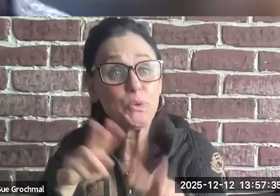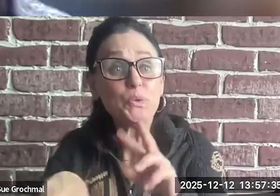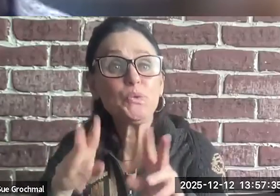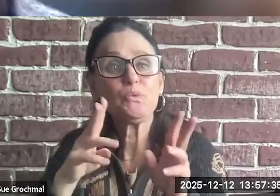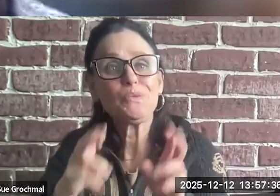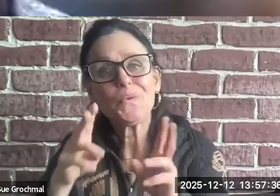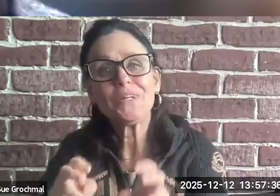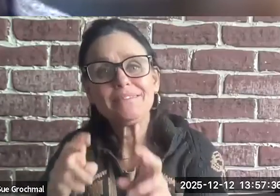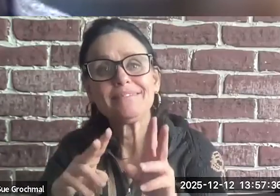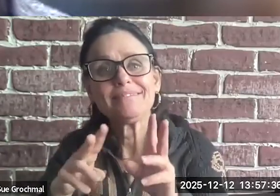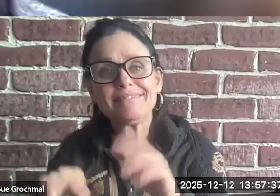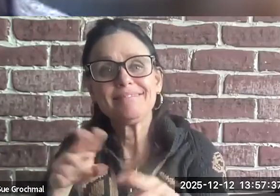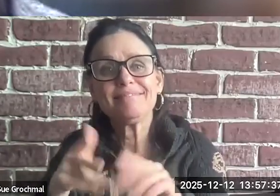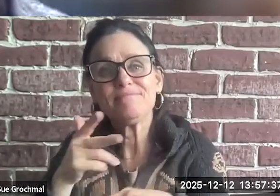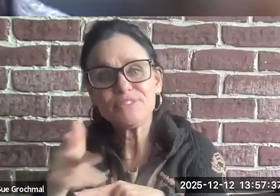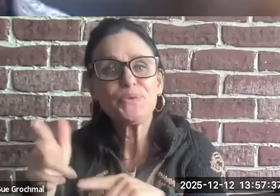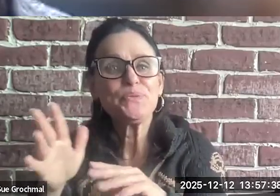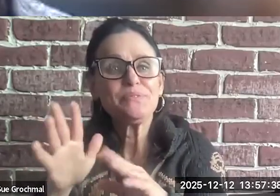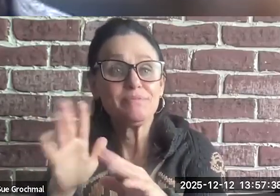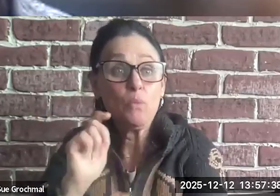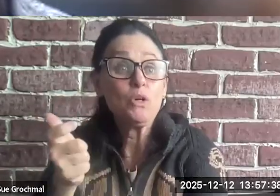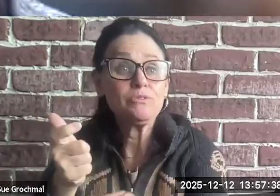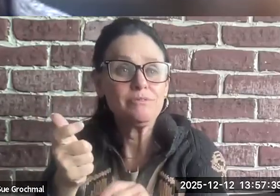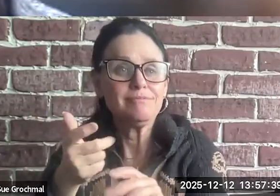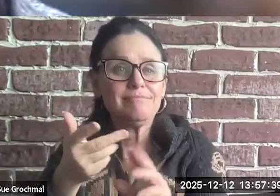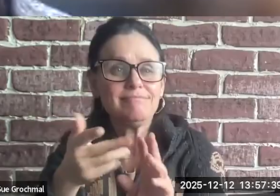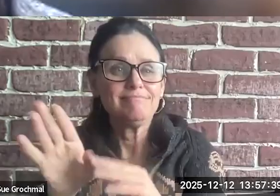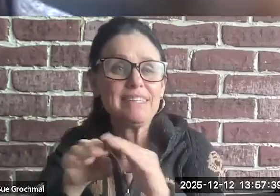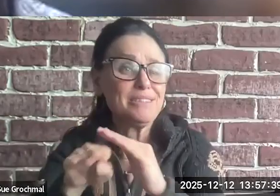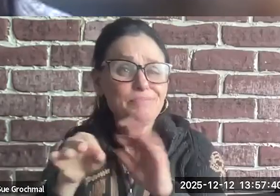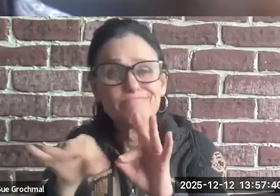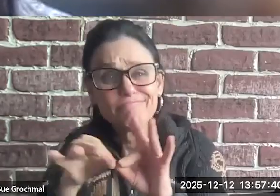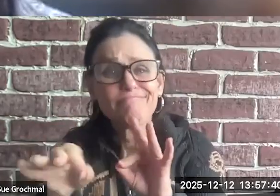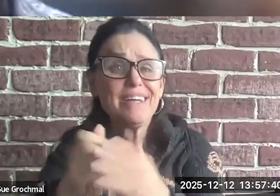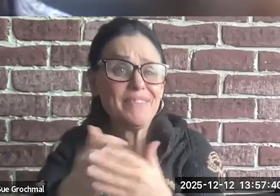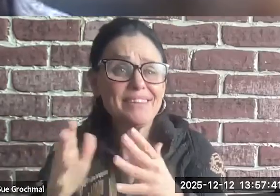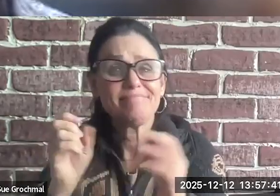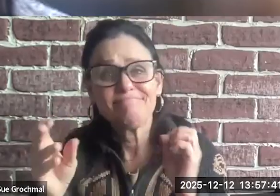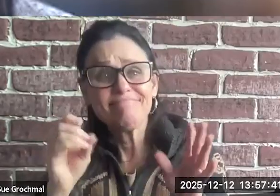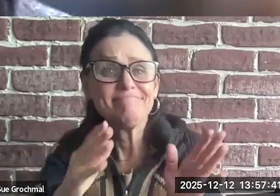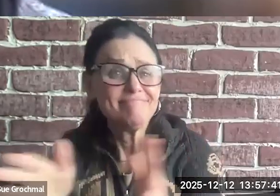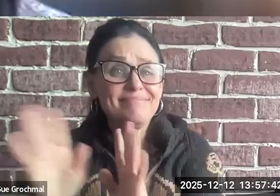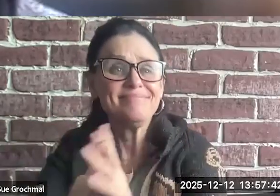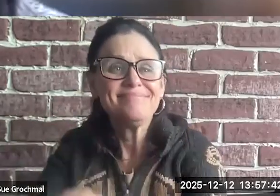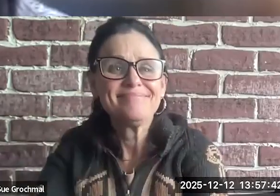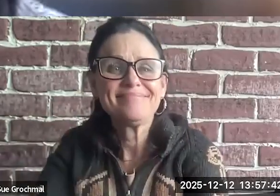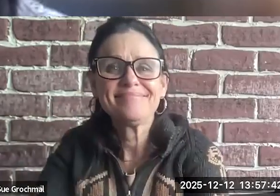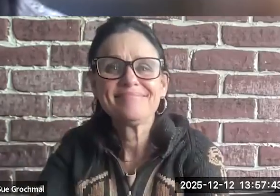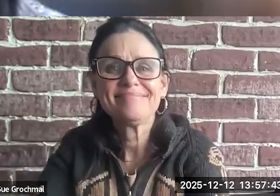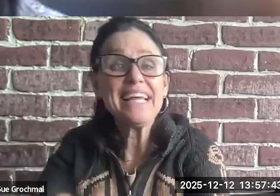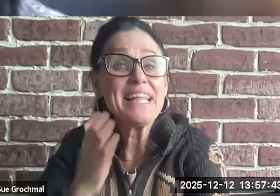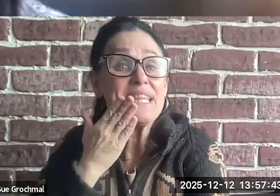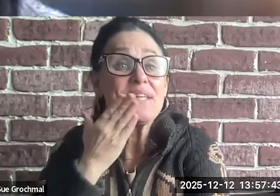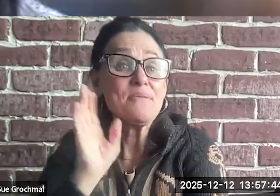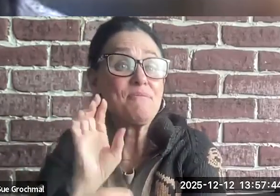also you can share the recording, which will have all the same accessibility features. But again, I would like to thank you all very much